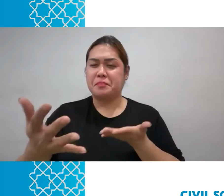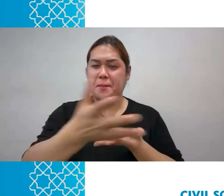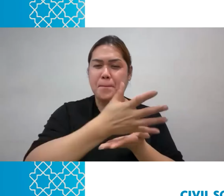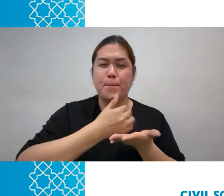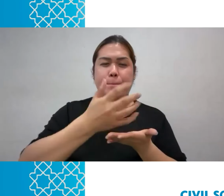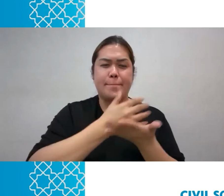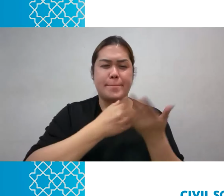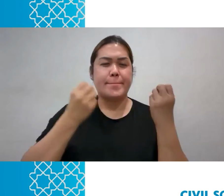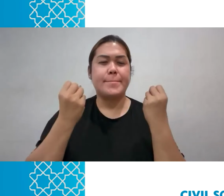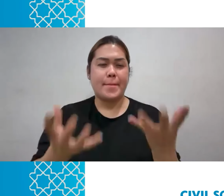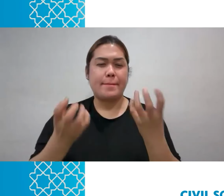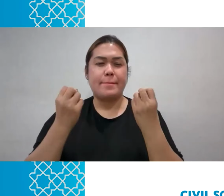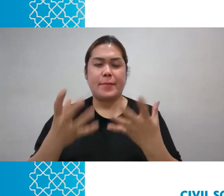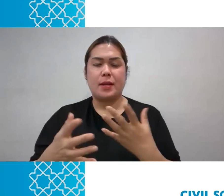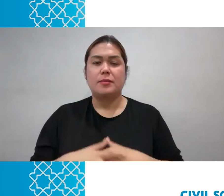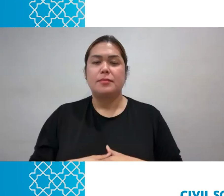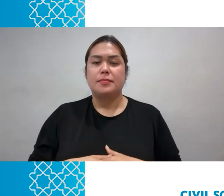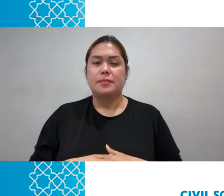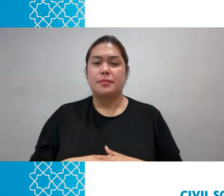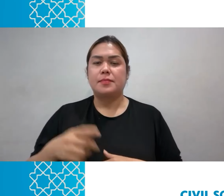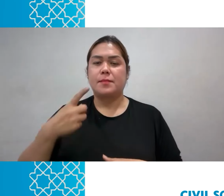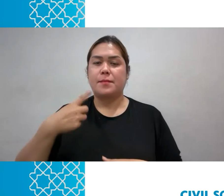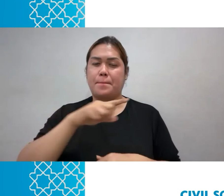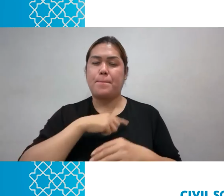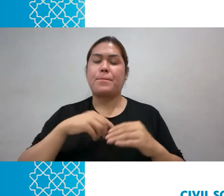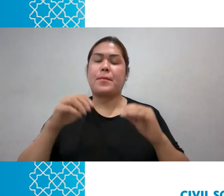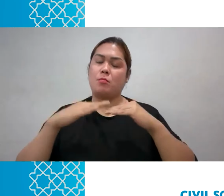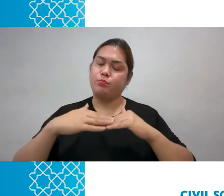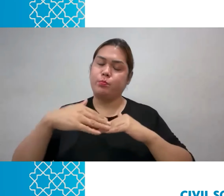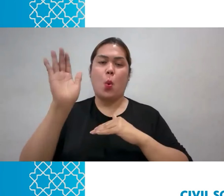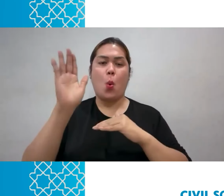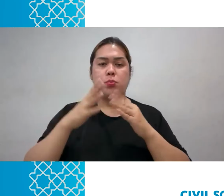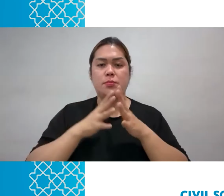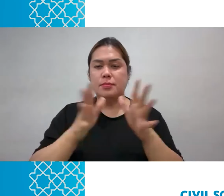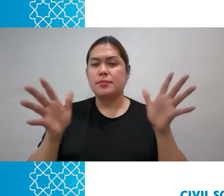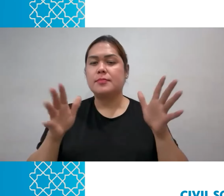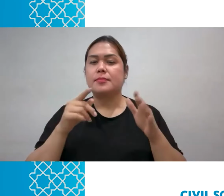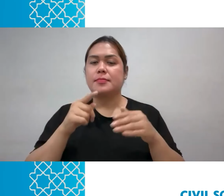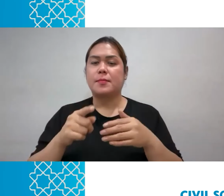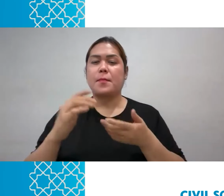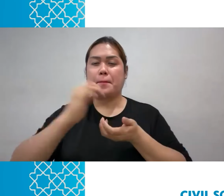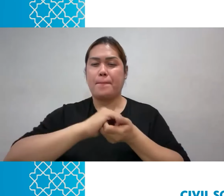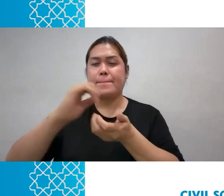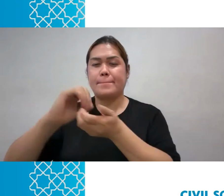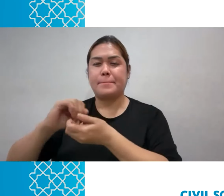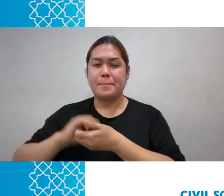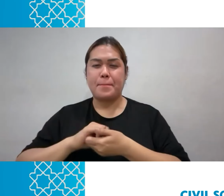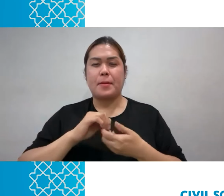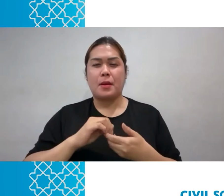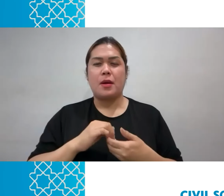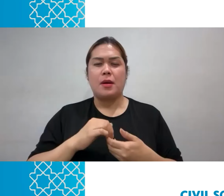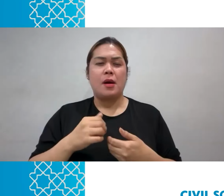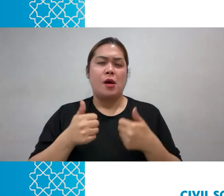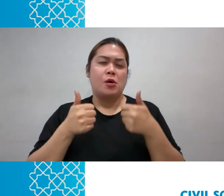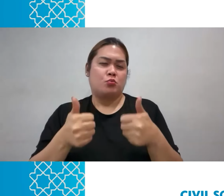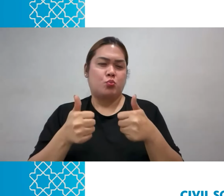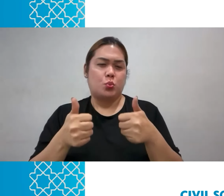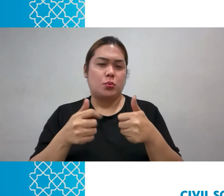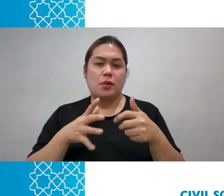can be more convincing to our counterparts that it's good to engage stakeholders